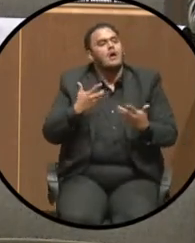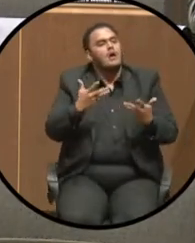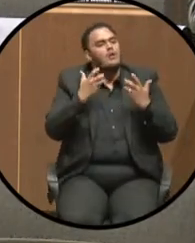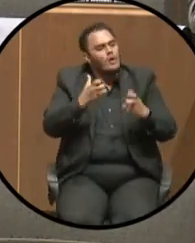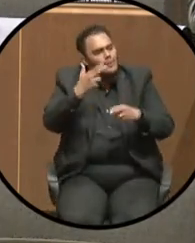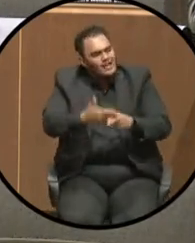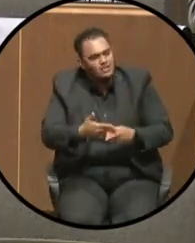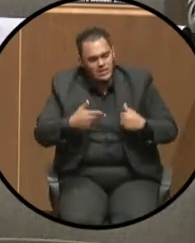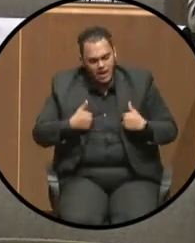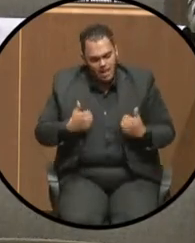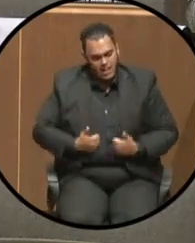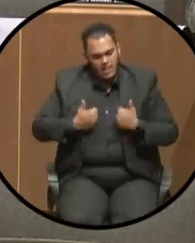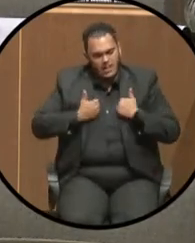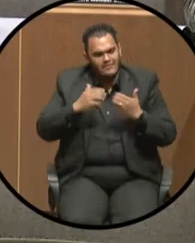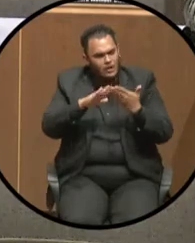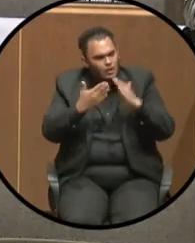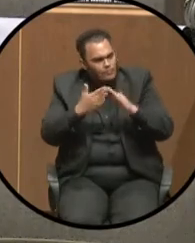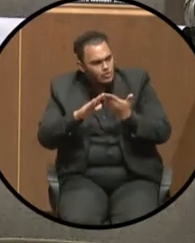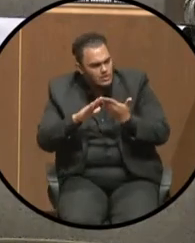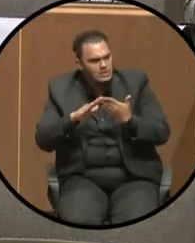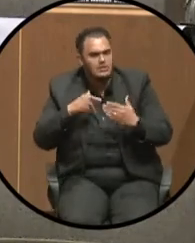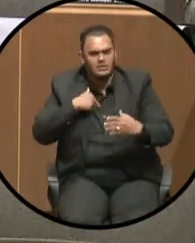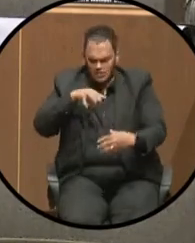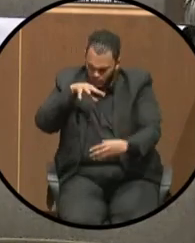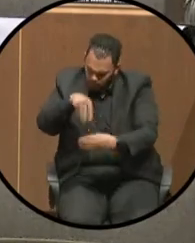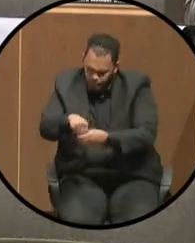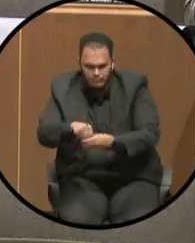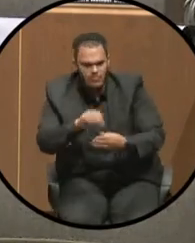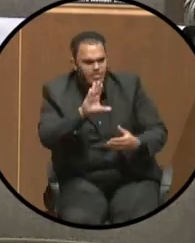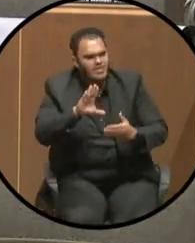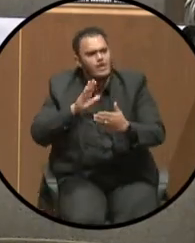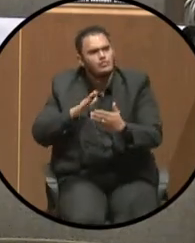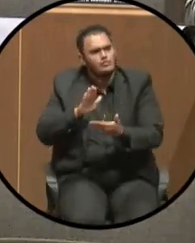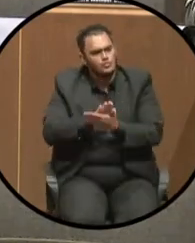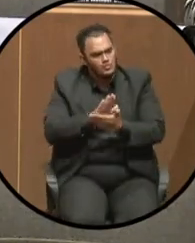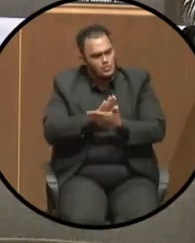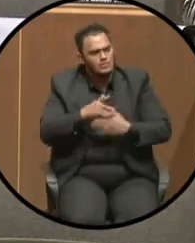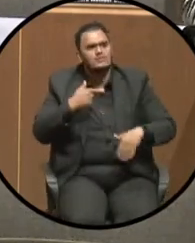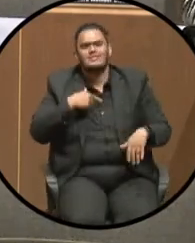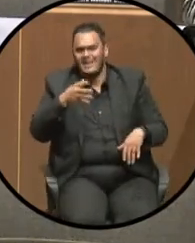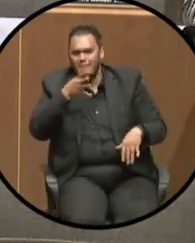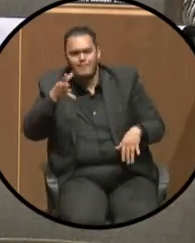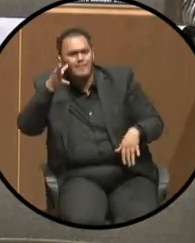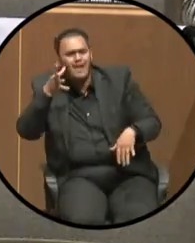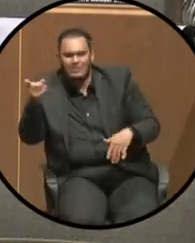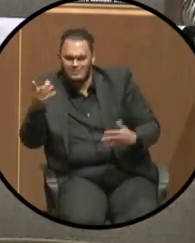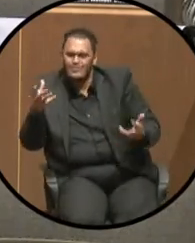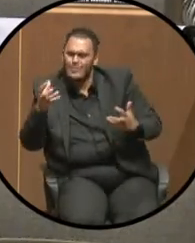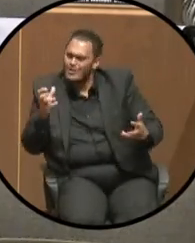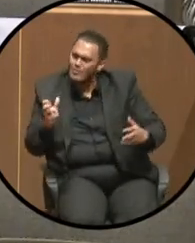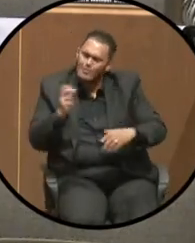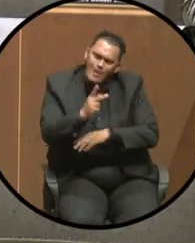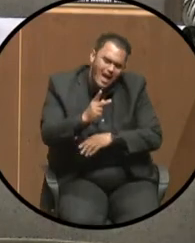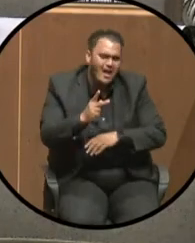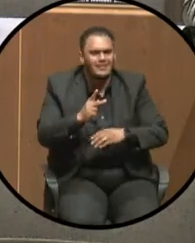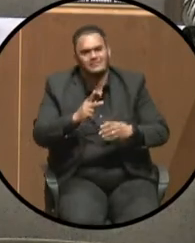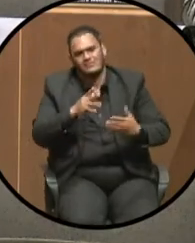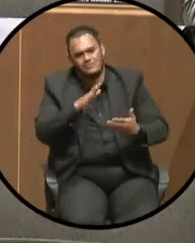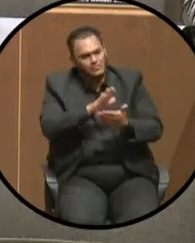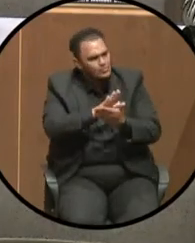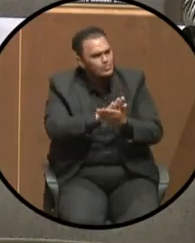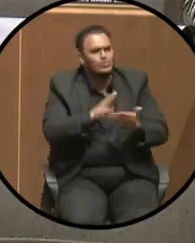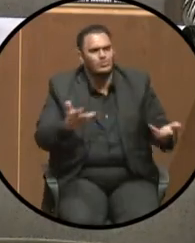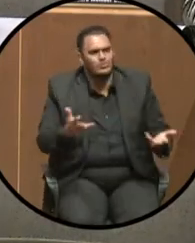very involved in their schools, and the parents want back on campus. So just want to touch on that. Please resume that. It's instrumental in fundraising